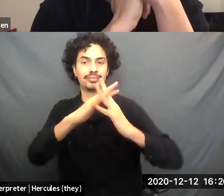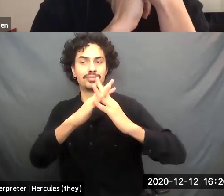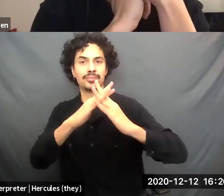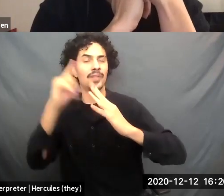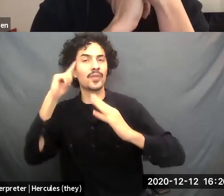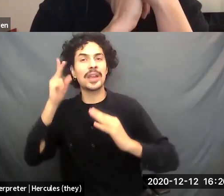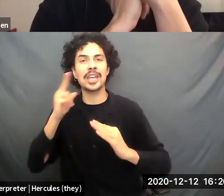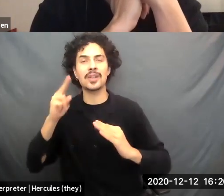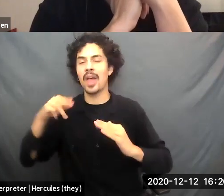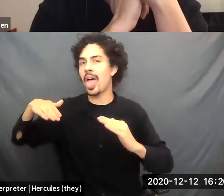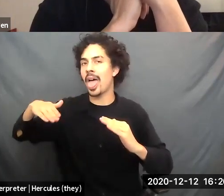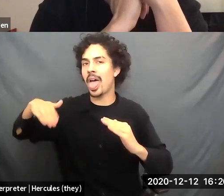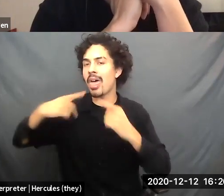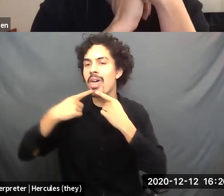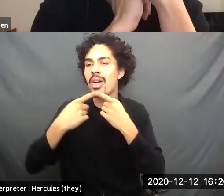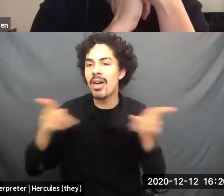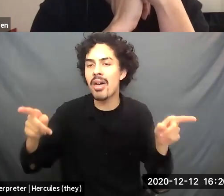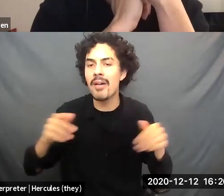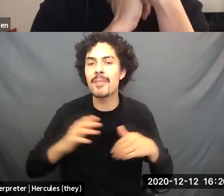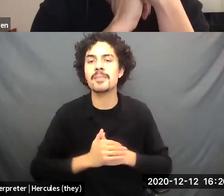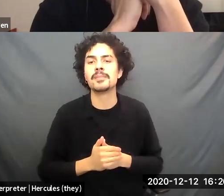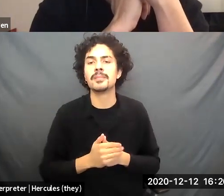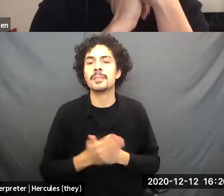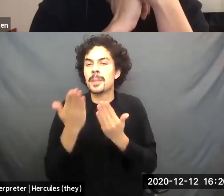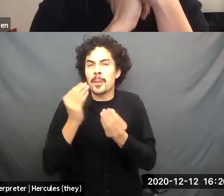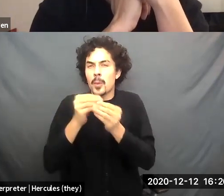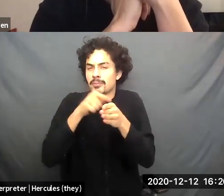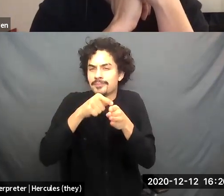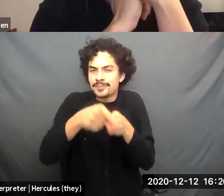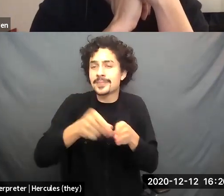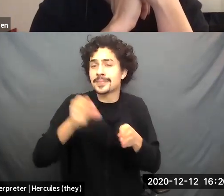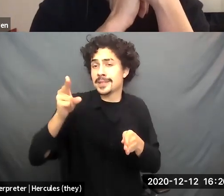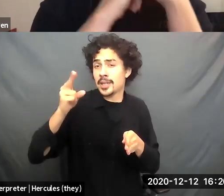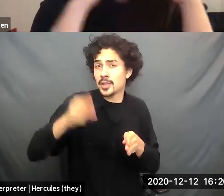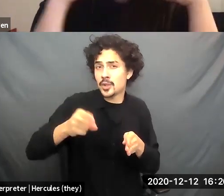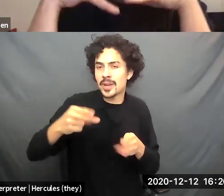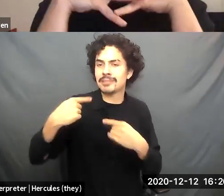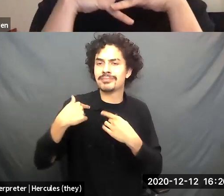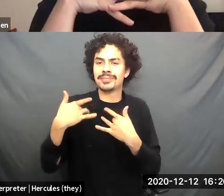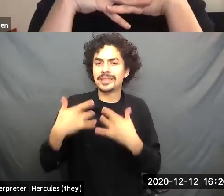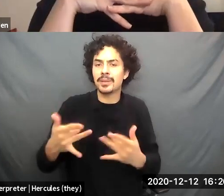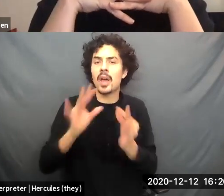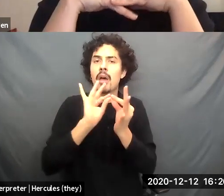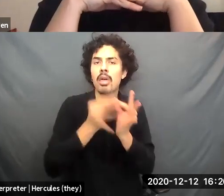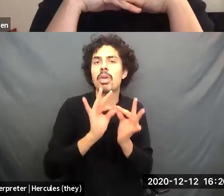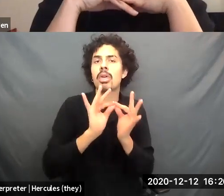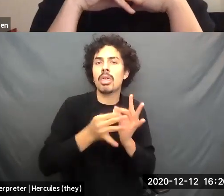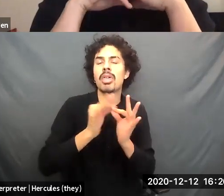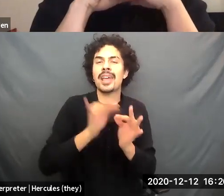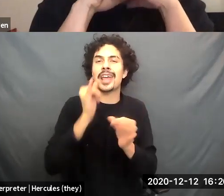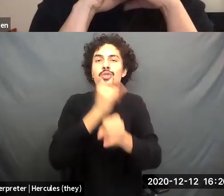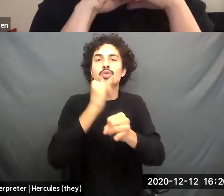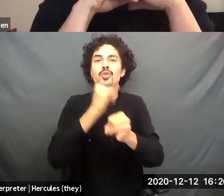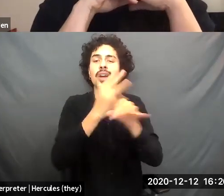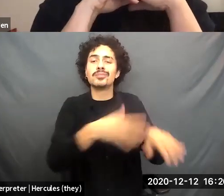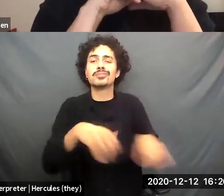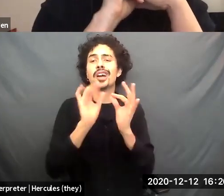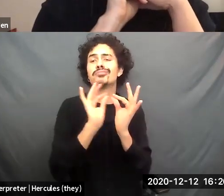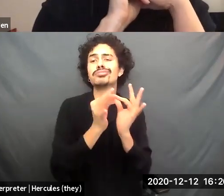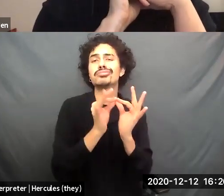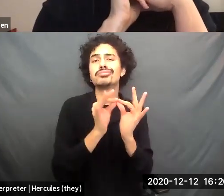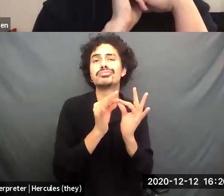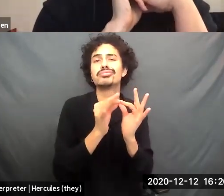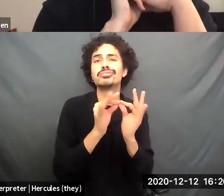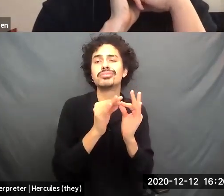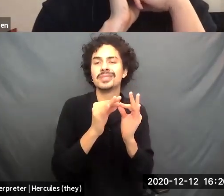by institutions and information repositories in ways that are disingenuous or wrong? In the last part, I was thinking